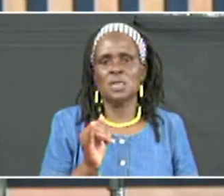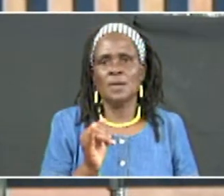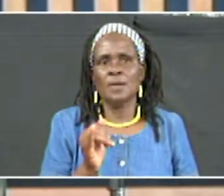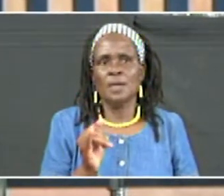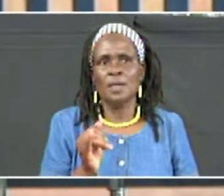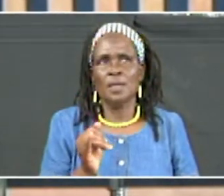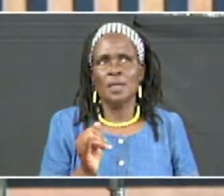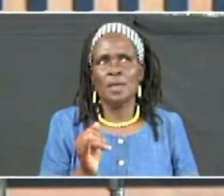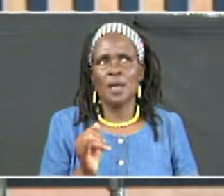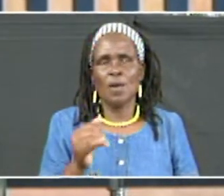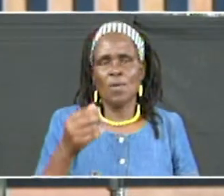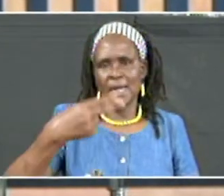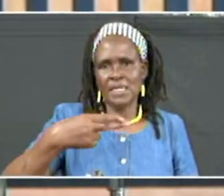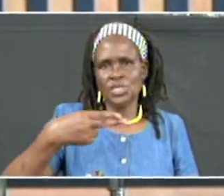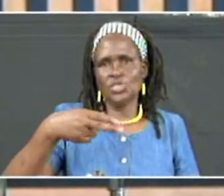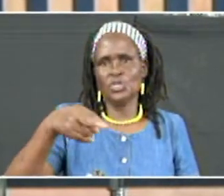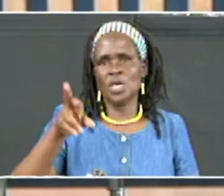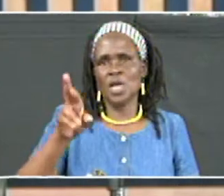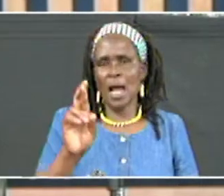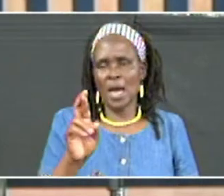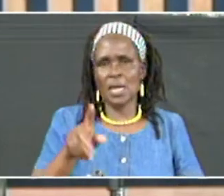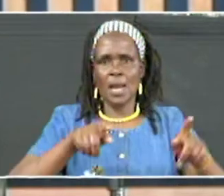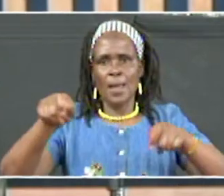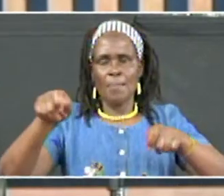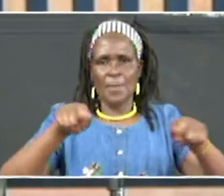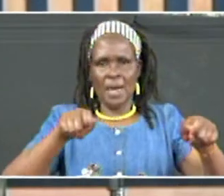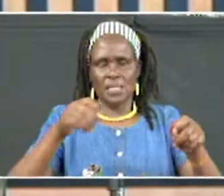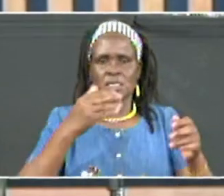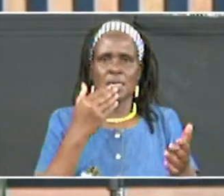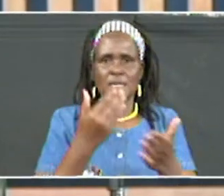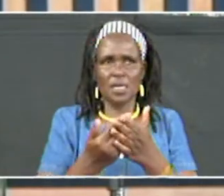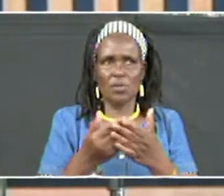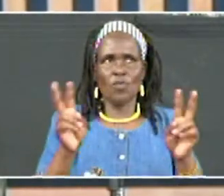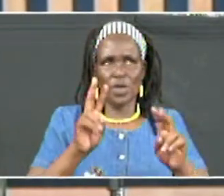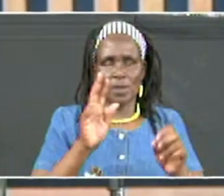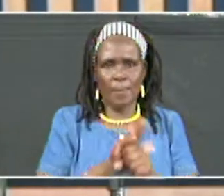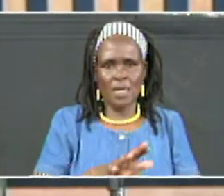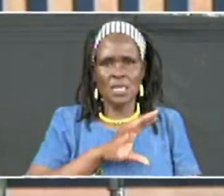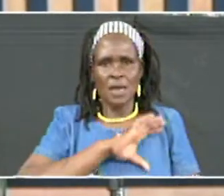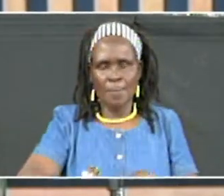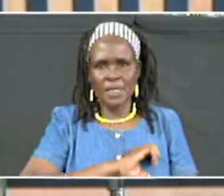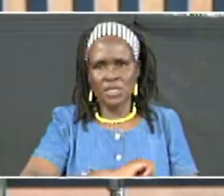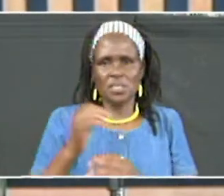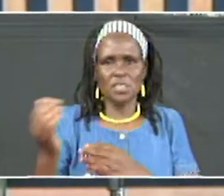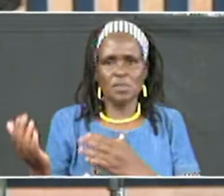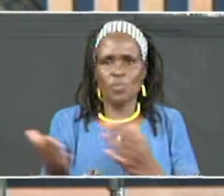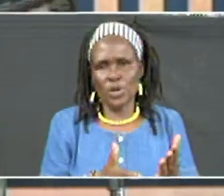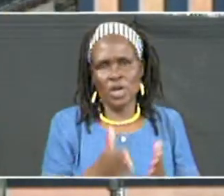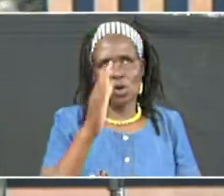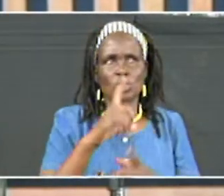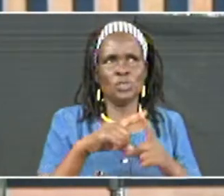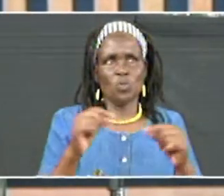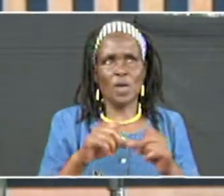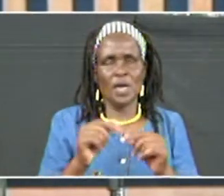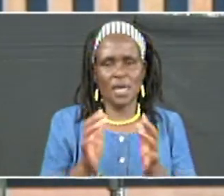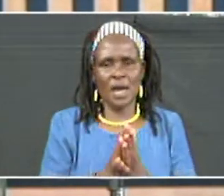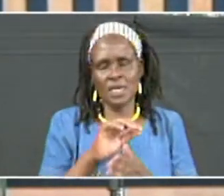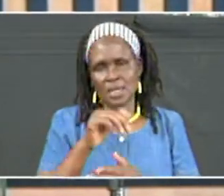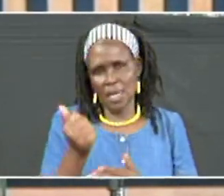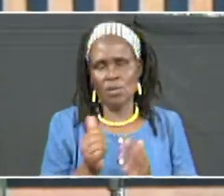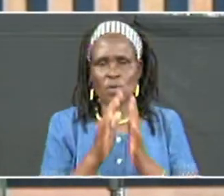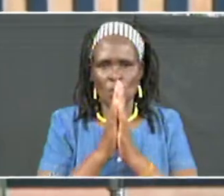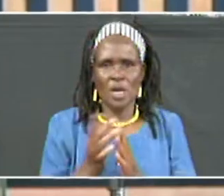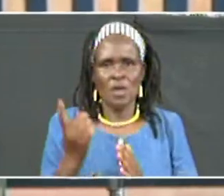HR manager. So thank you very much. Our patience, bring God's word to us. And soon after that, you'll pray for Pastor Mokaya. Thank